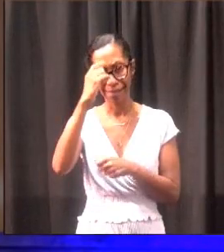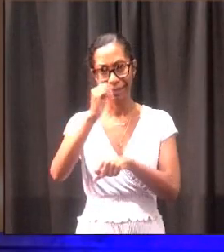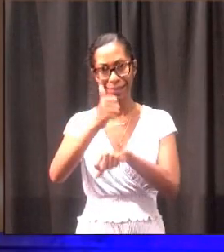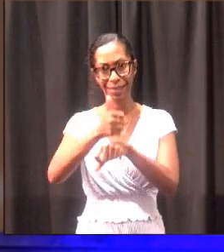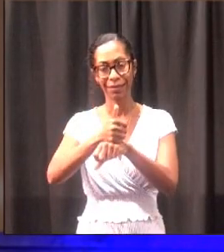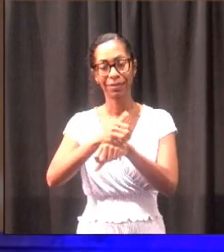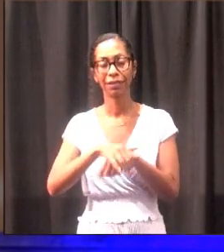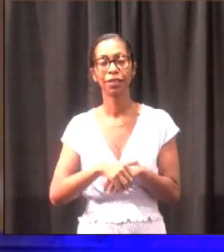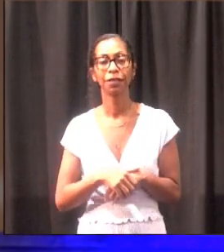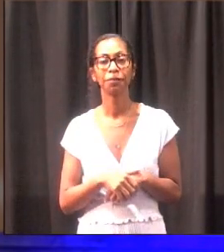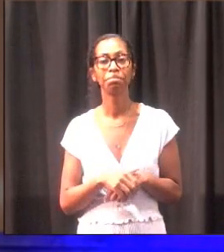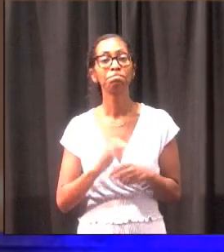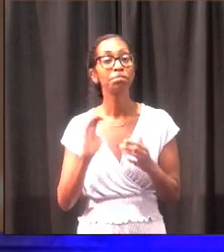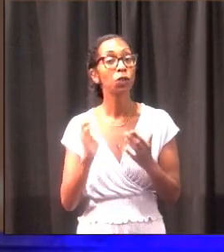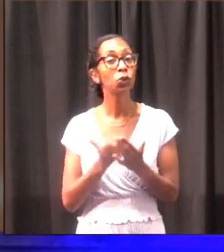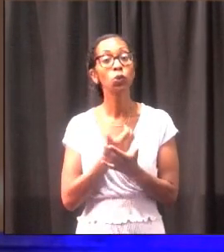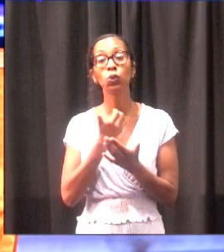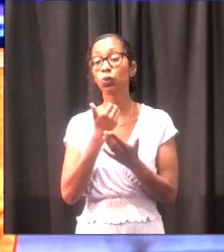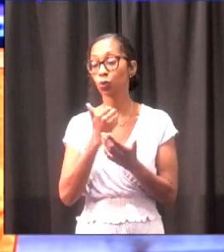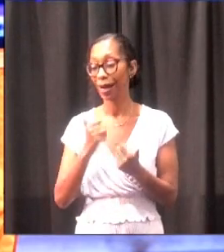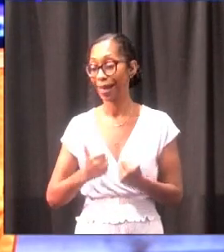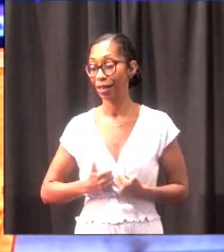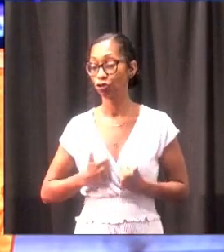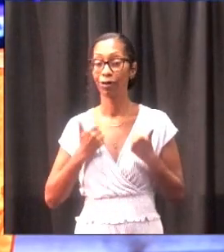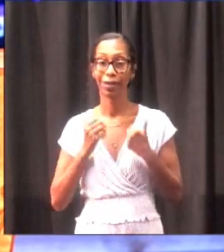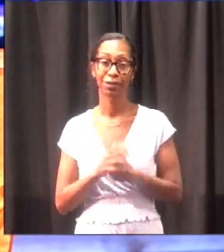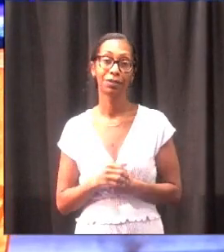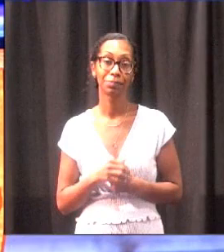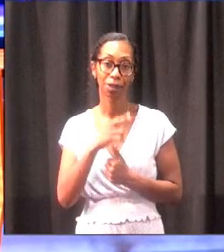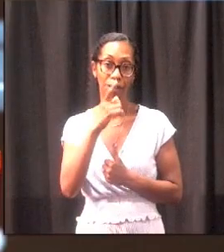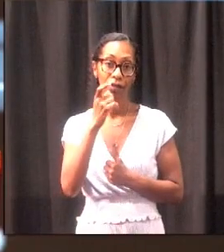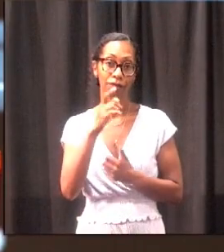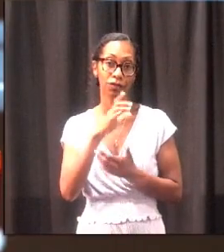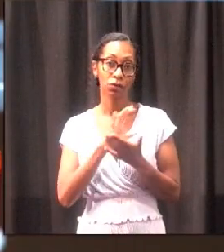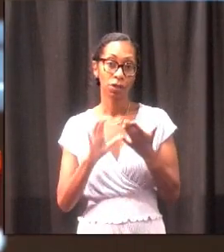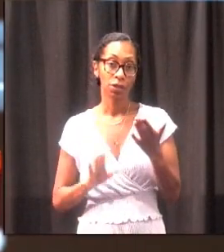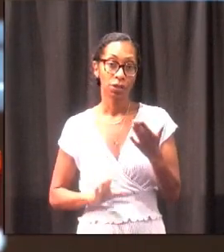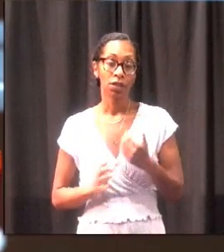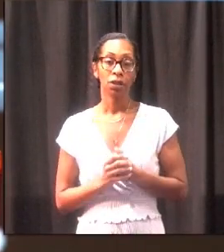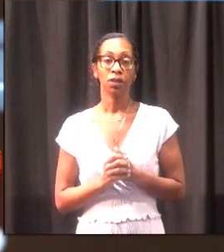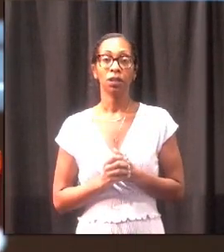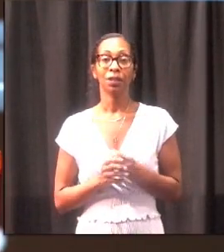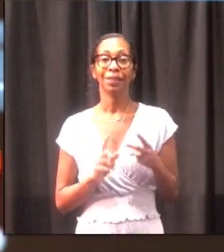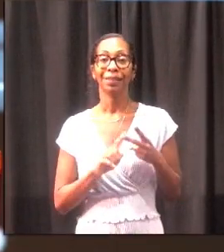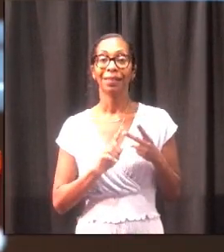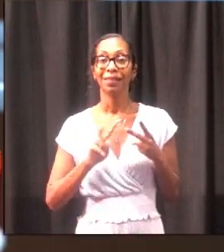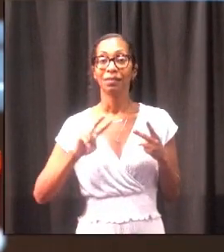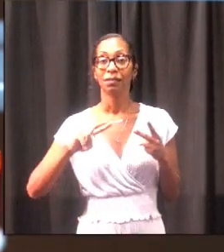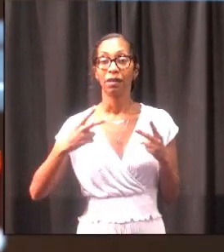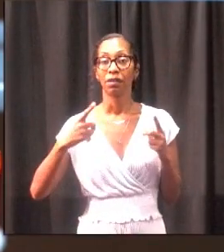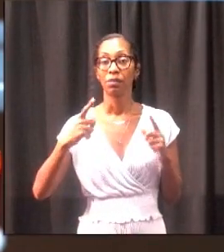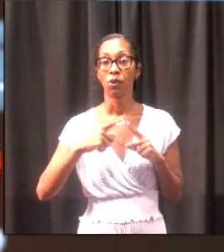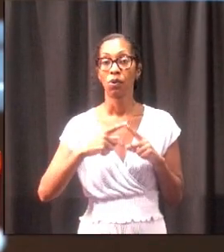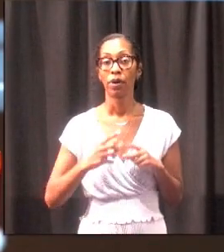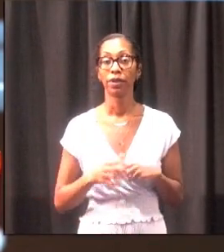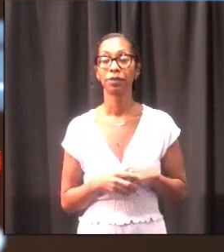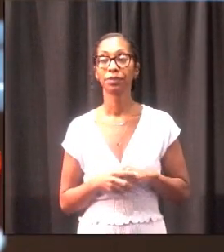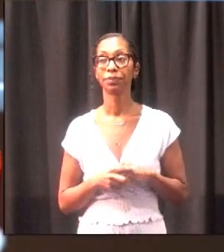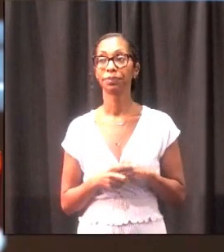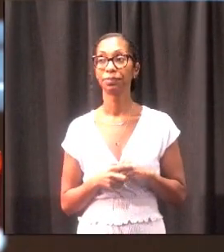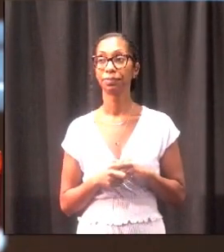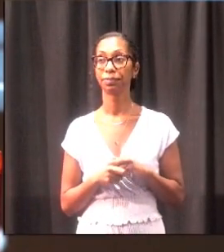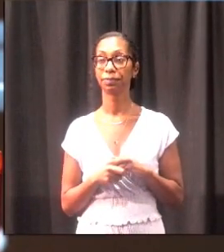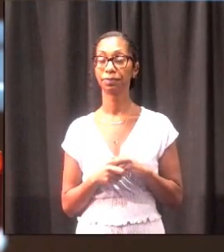do. You have a new address in Christ. The second thing that we find here is